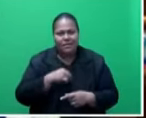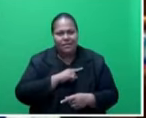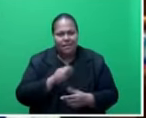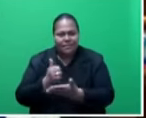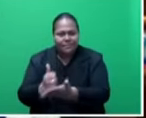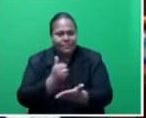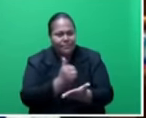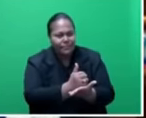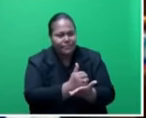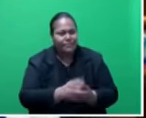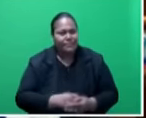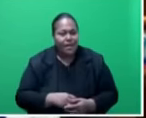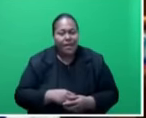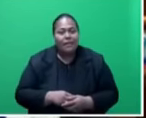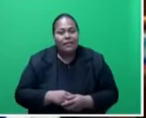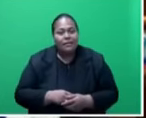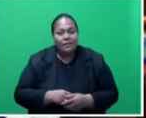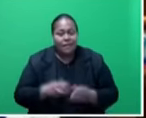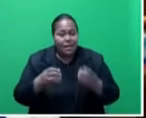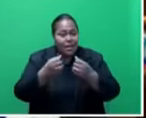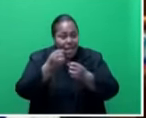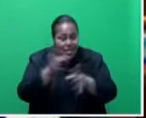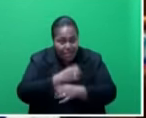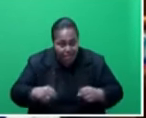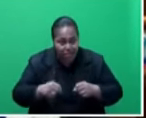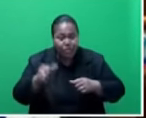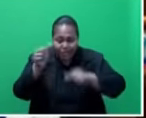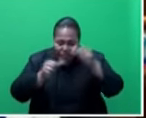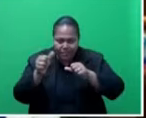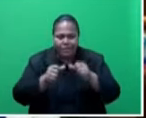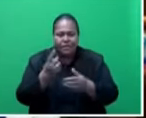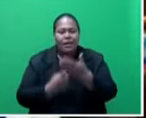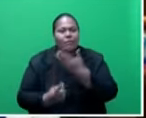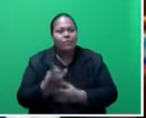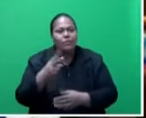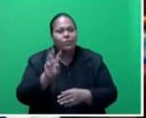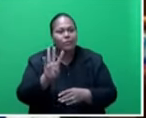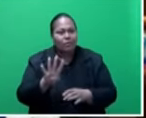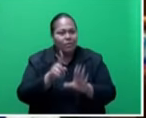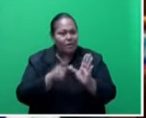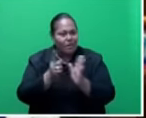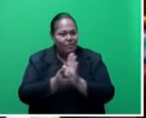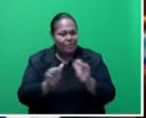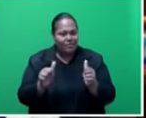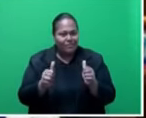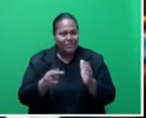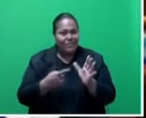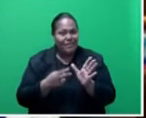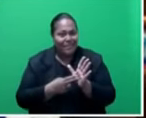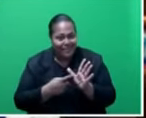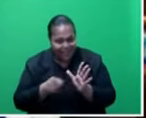was conducted within 72 hours post TC Yasa. Ministry of Agriculture's extension staff interviewed community